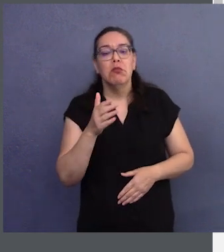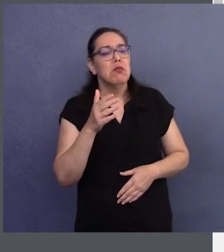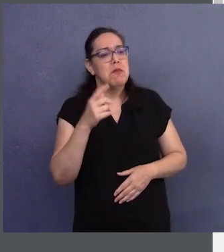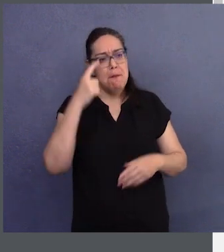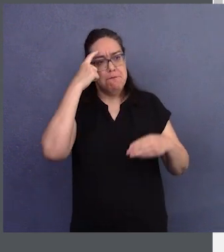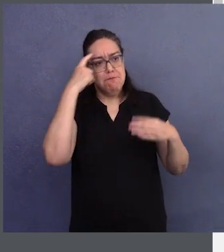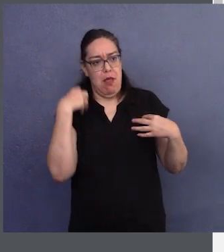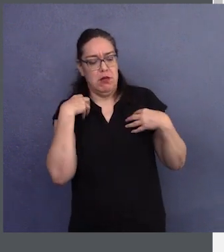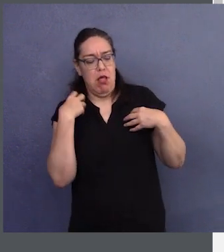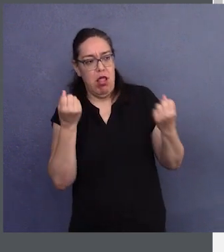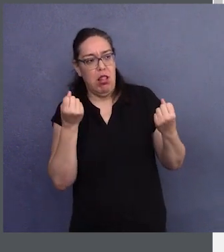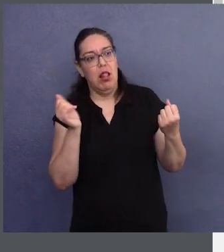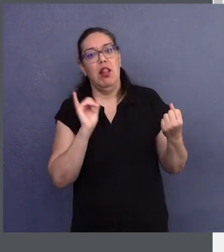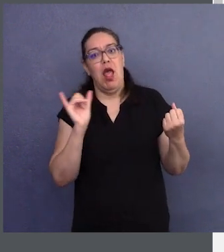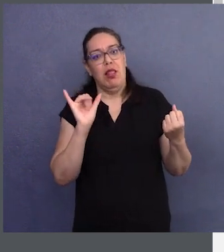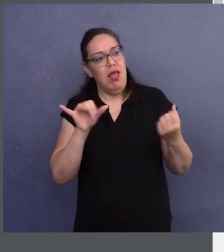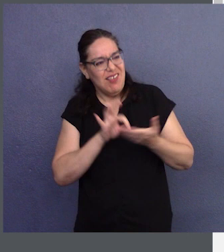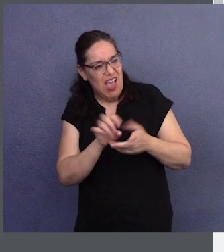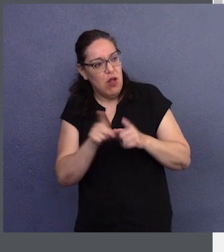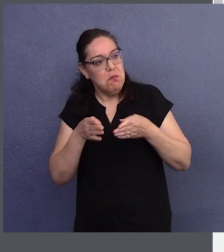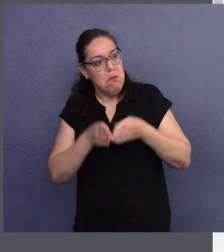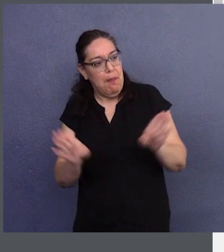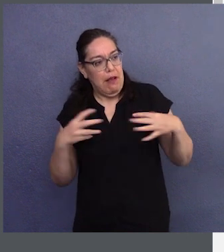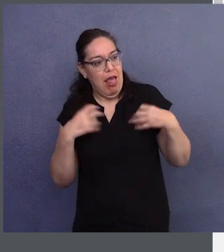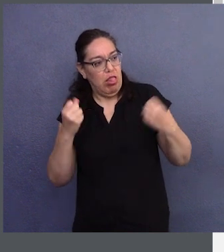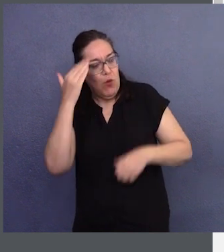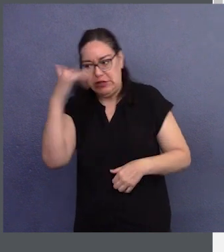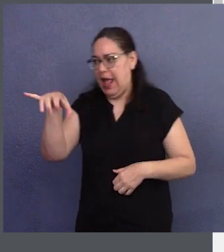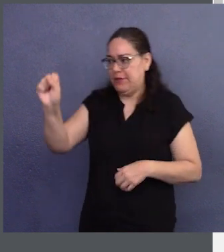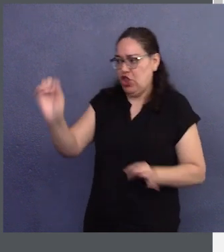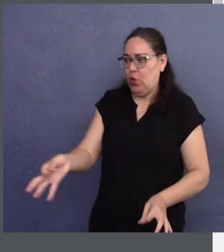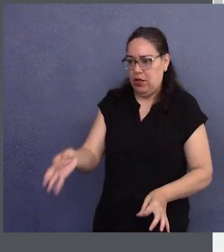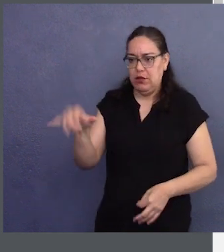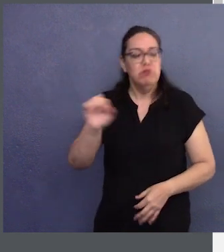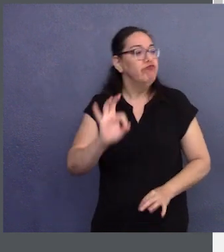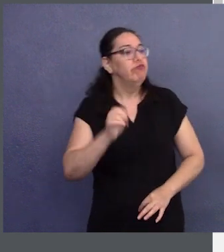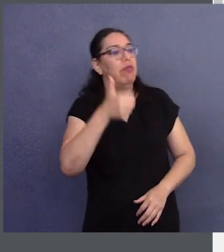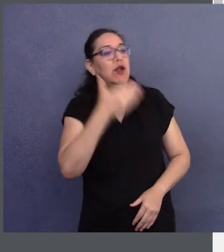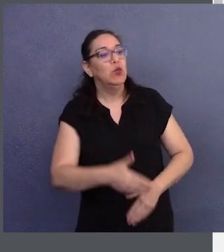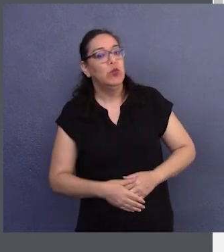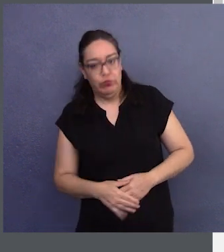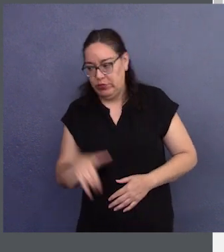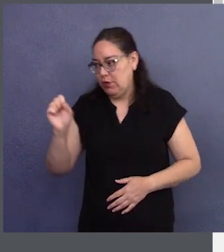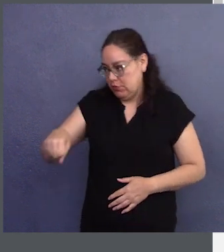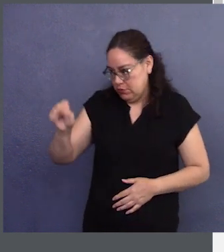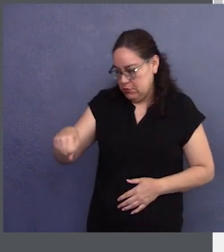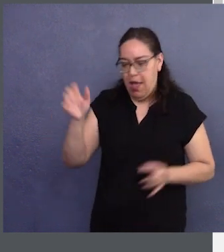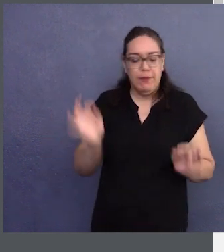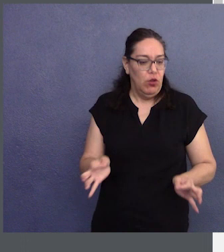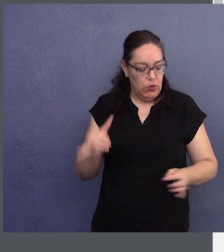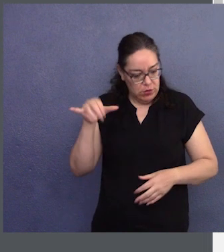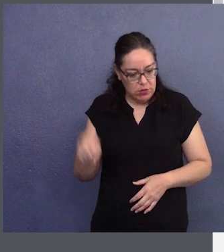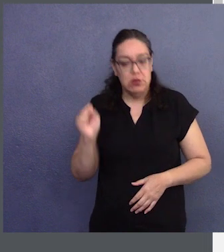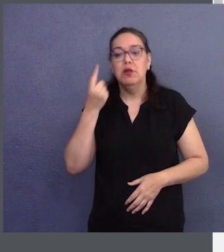mental health like count as like public health awareness? Absolutely. Okay, awesome. Thank you. Absolutely.